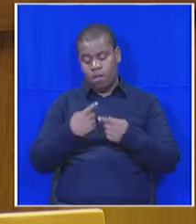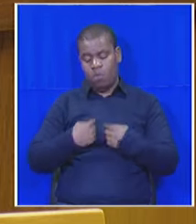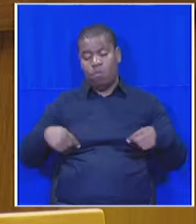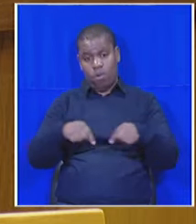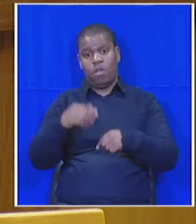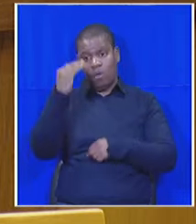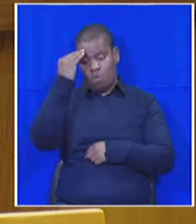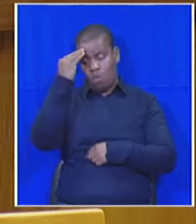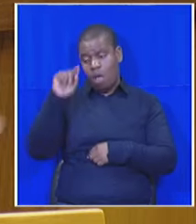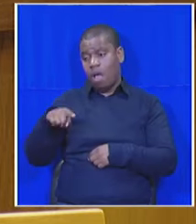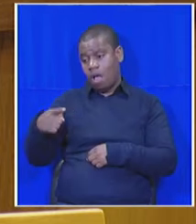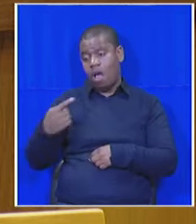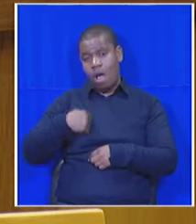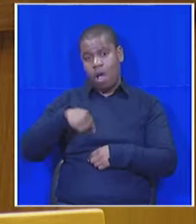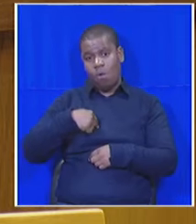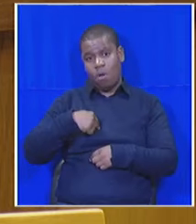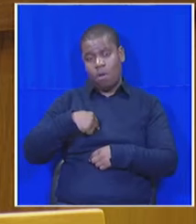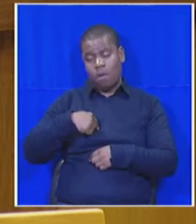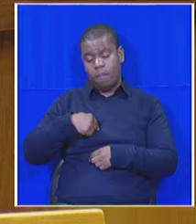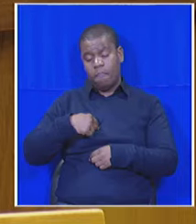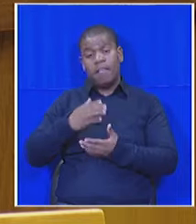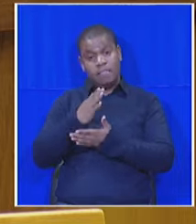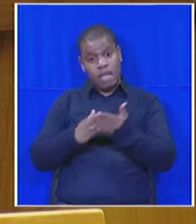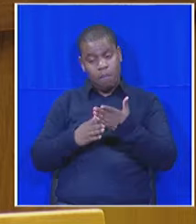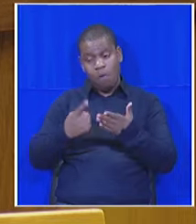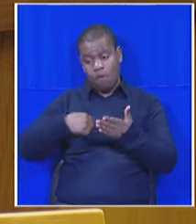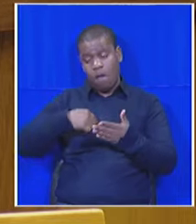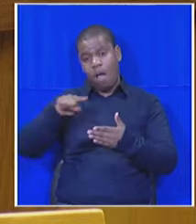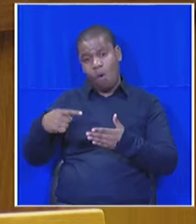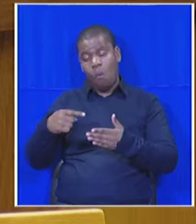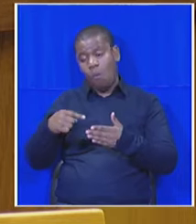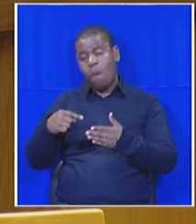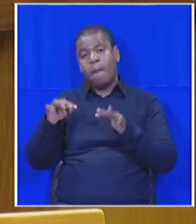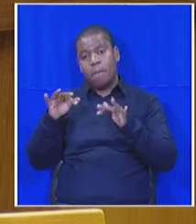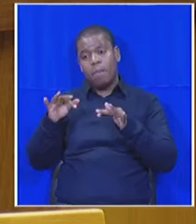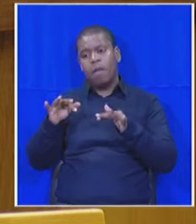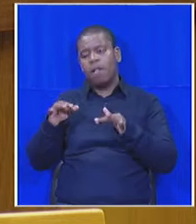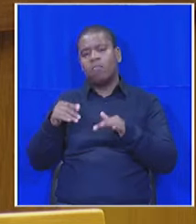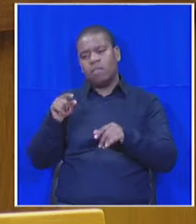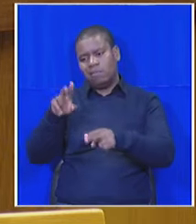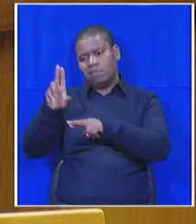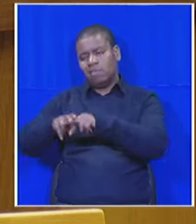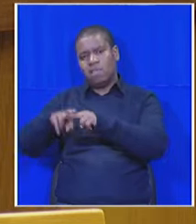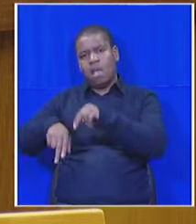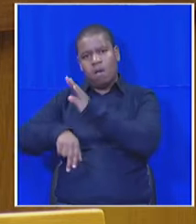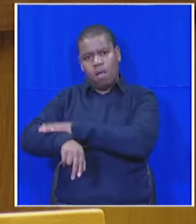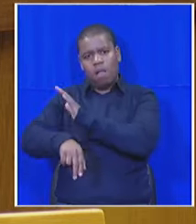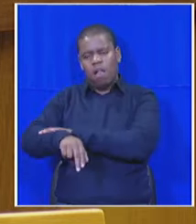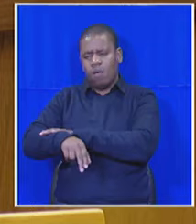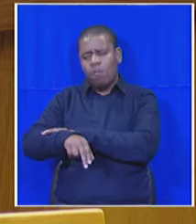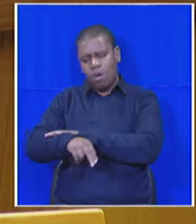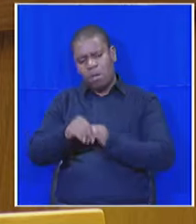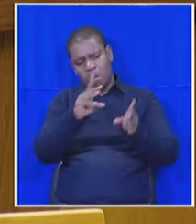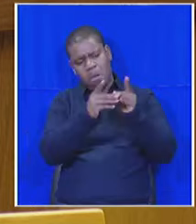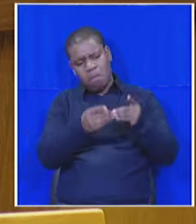of our people in this parliament, on my left, have been critical of the work of the